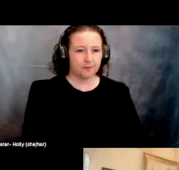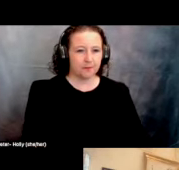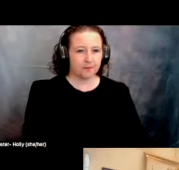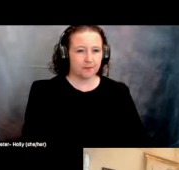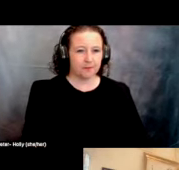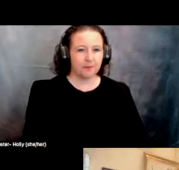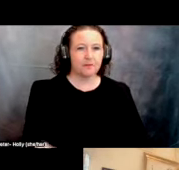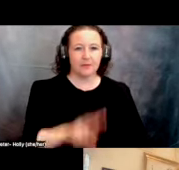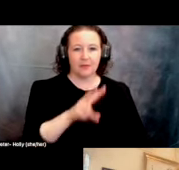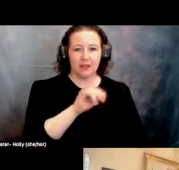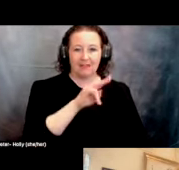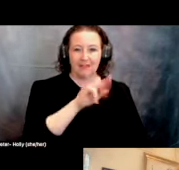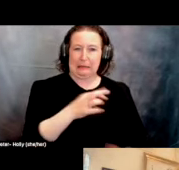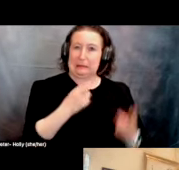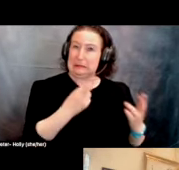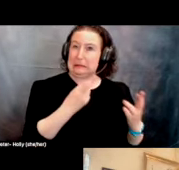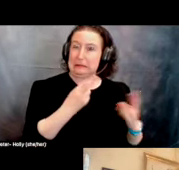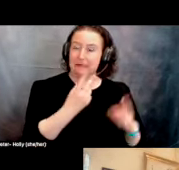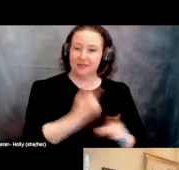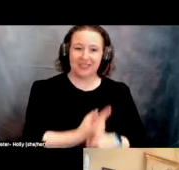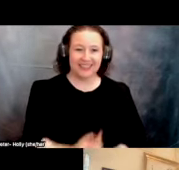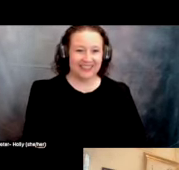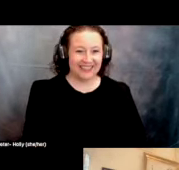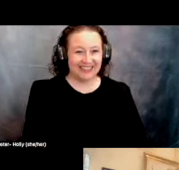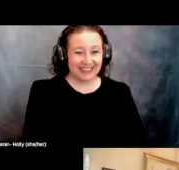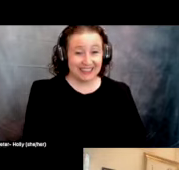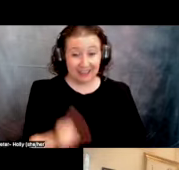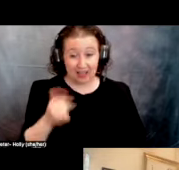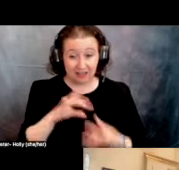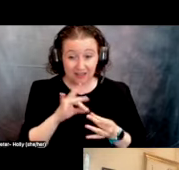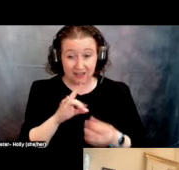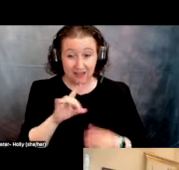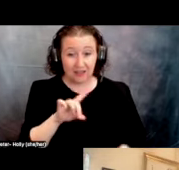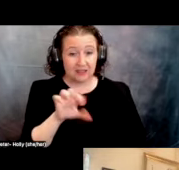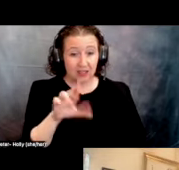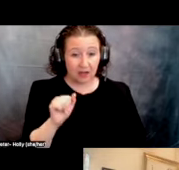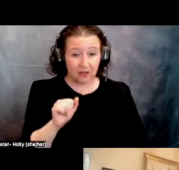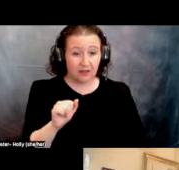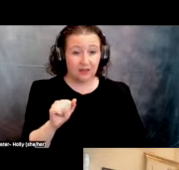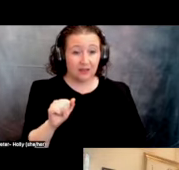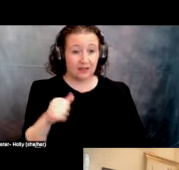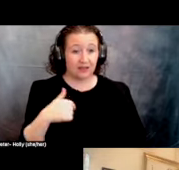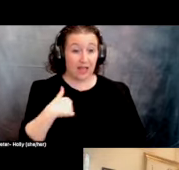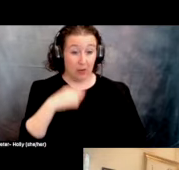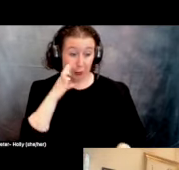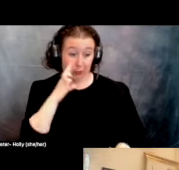Fingers crossed for sure. Anybody else at it? I want to respectfully disagree.